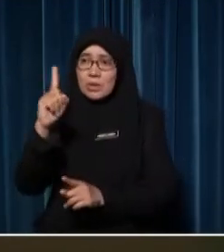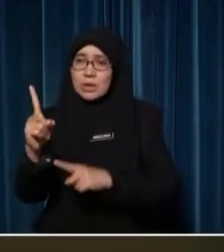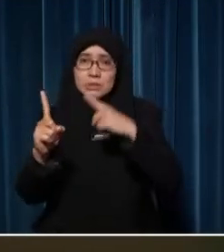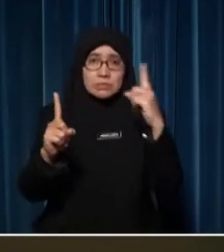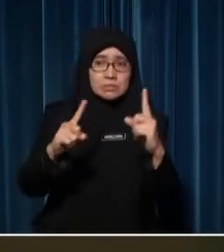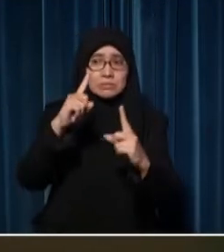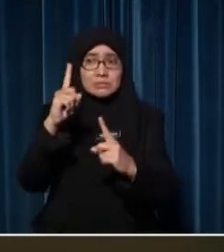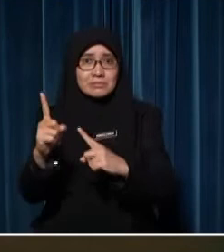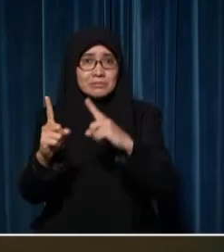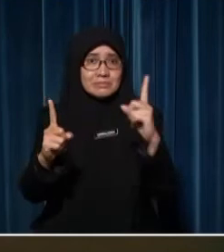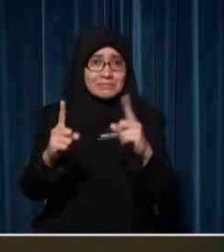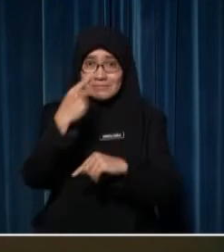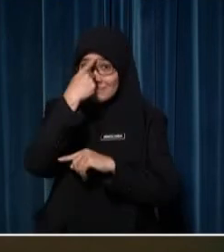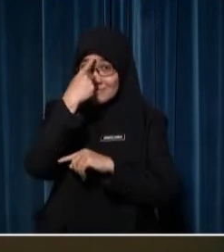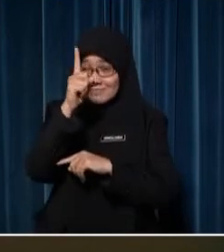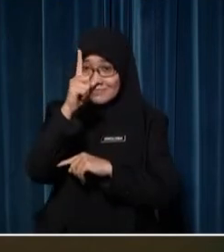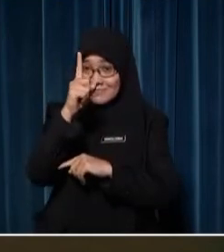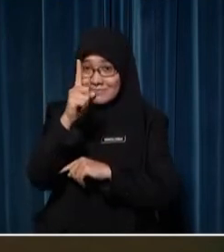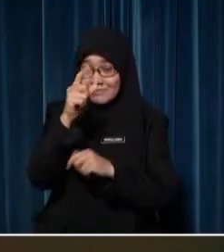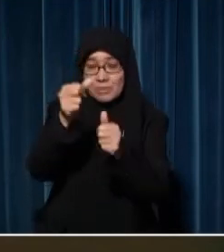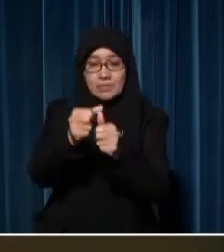one for each child.